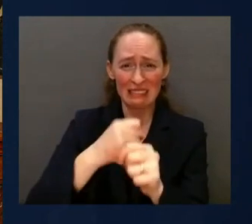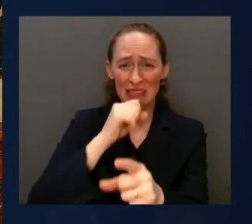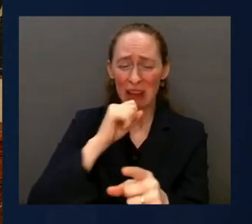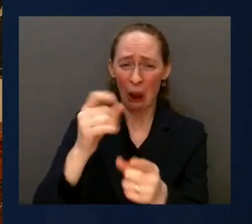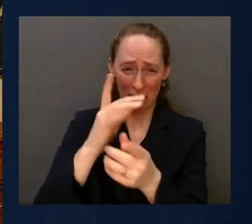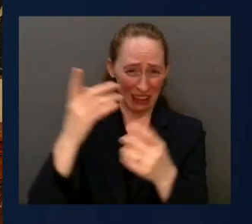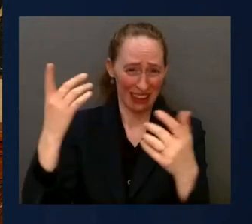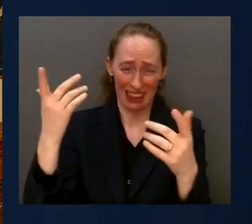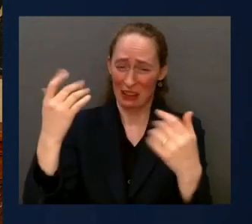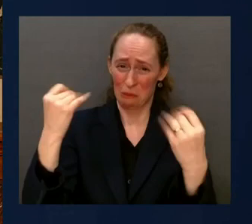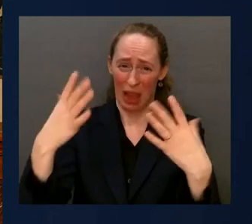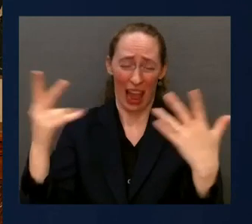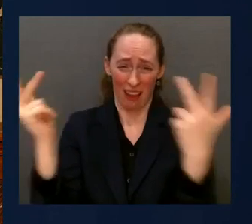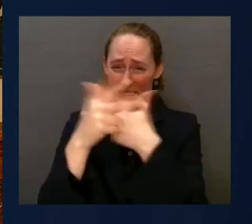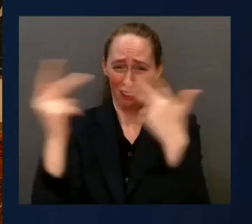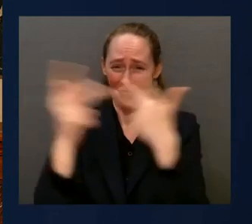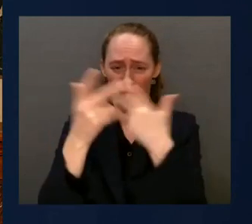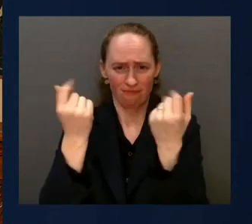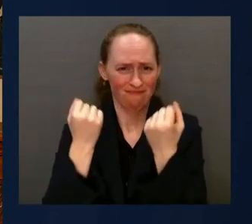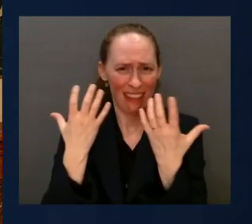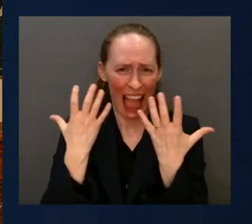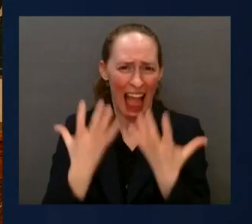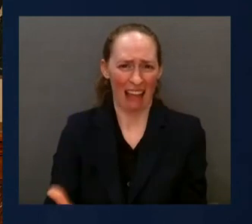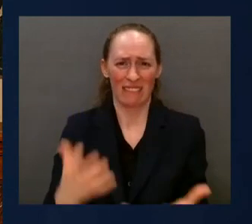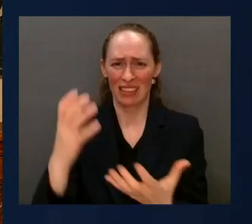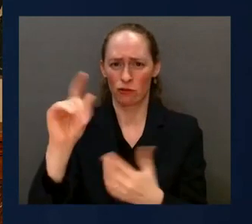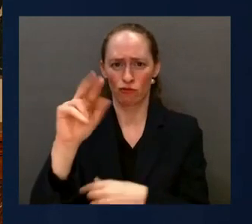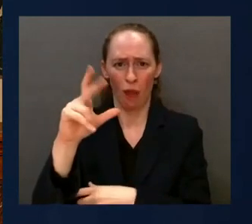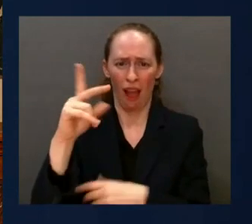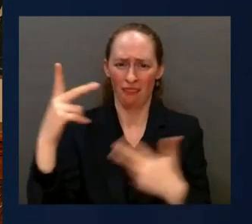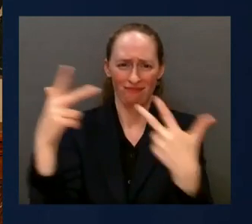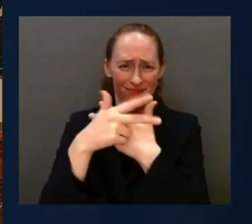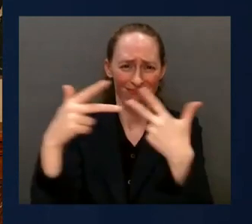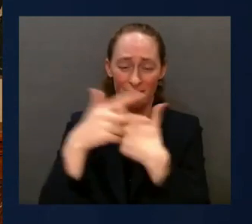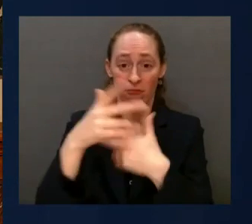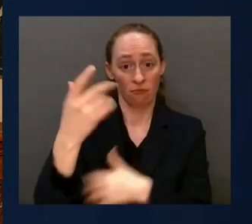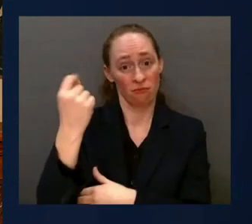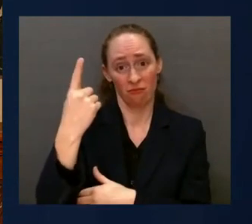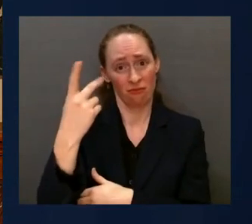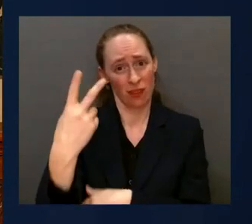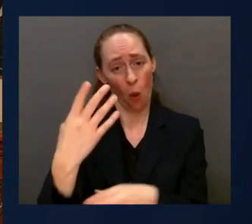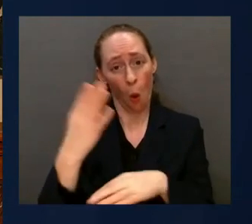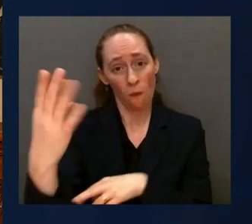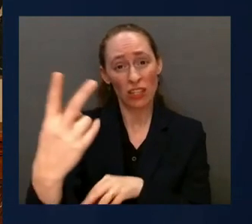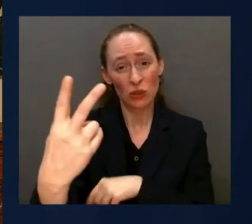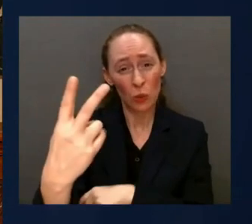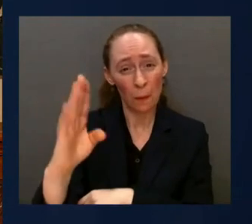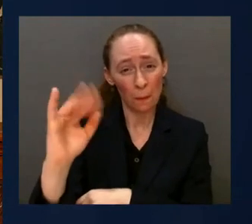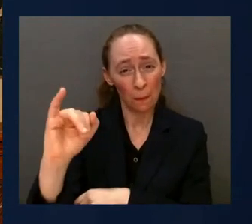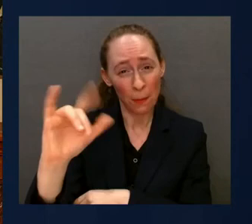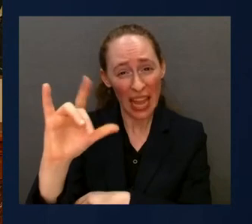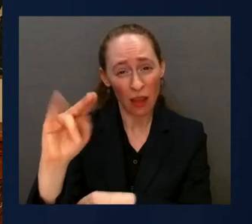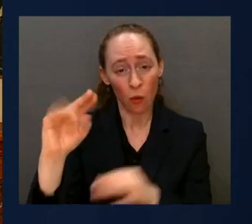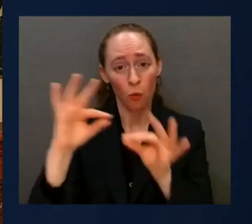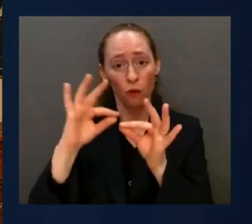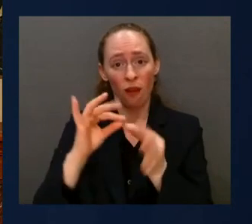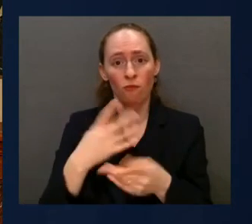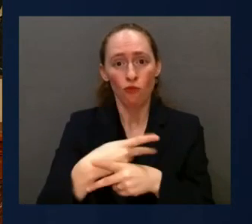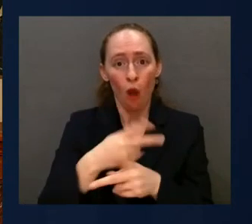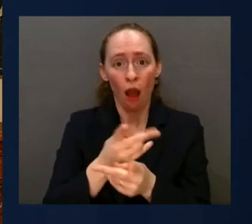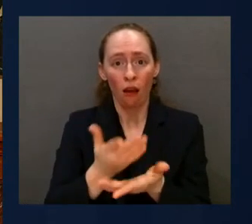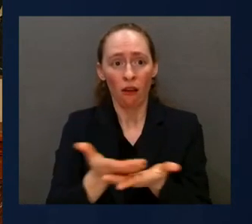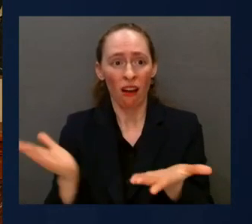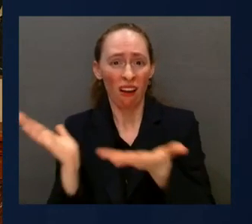every single day across the Ohio River. And folks, I've been talking about fixing it for decades, but we're really finally going to get it